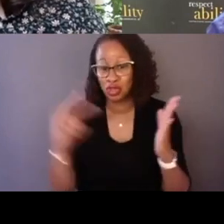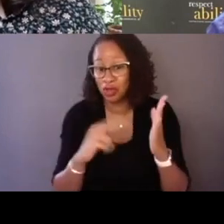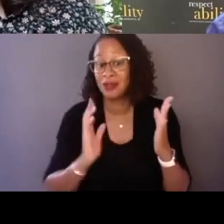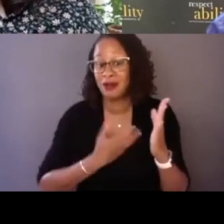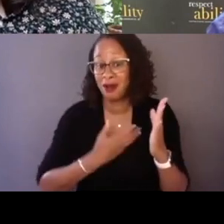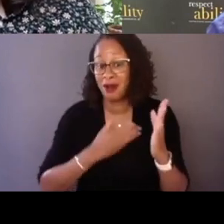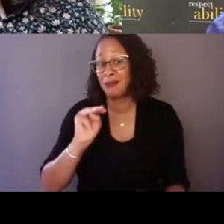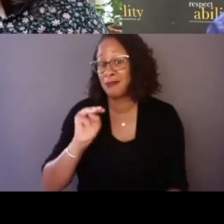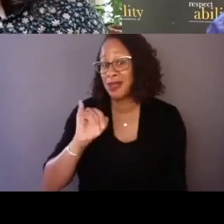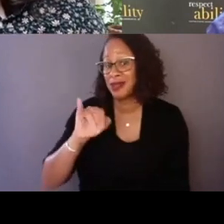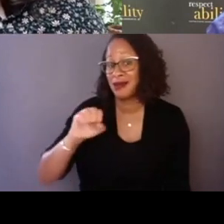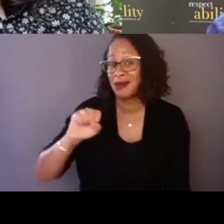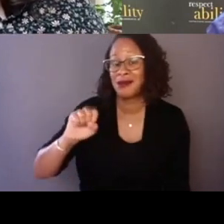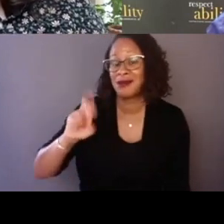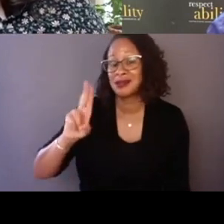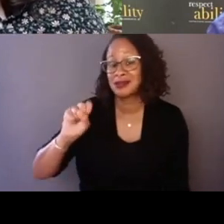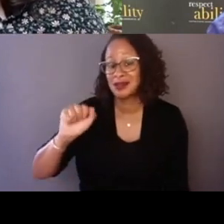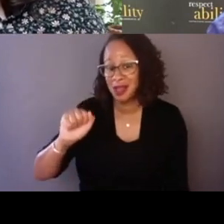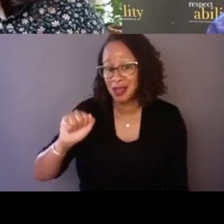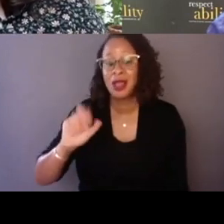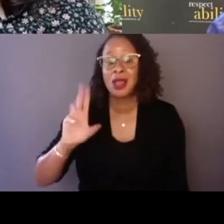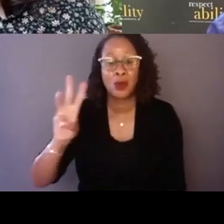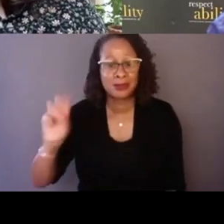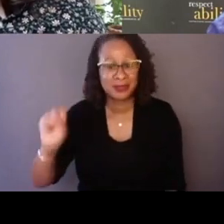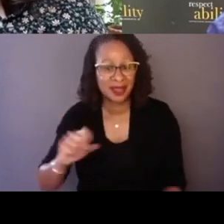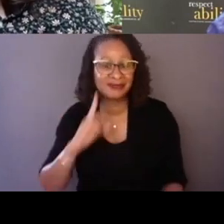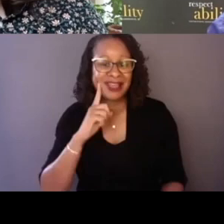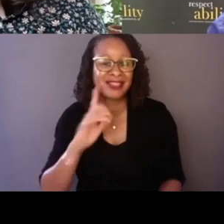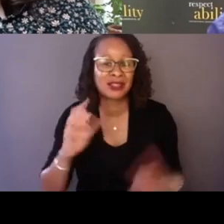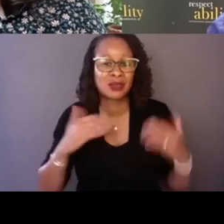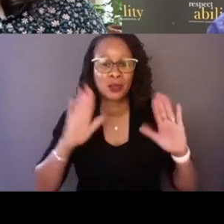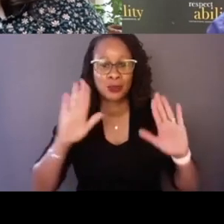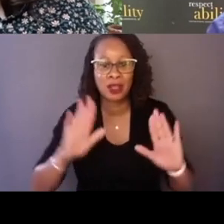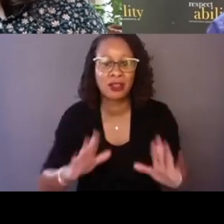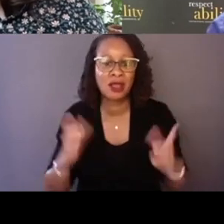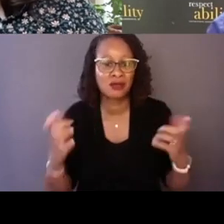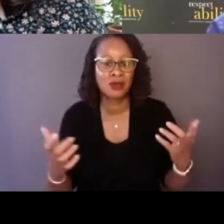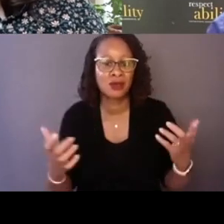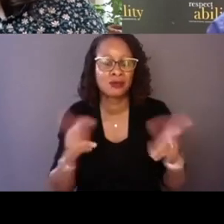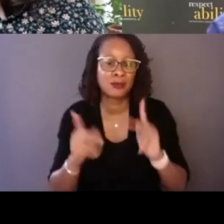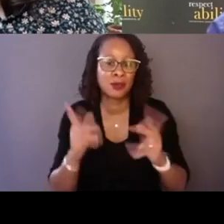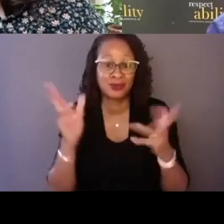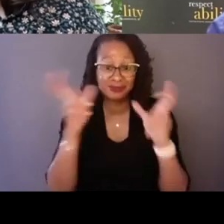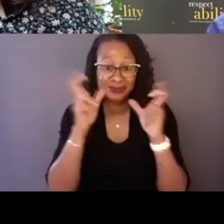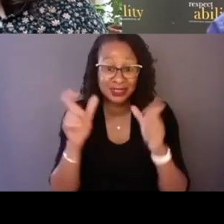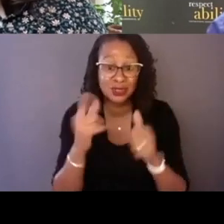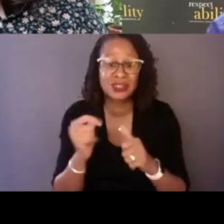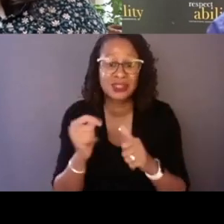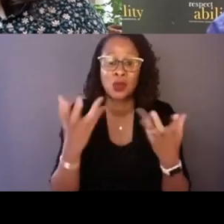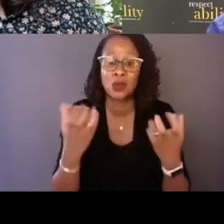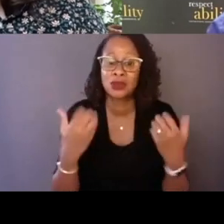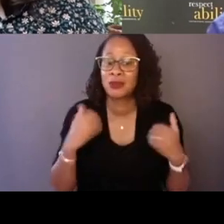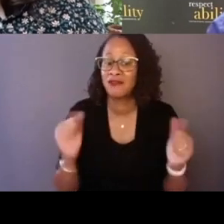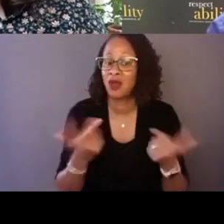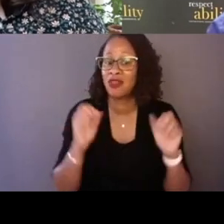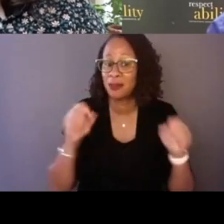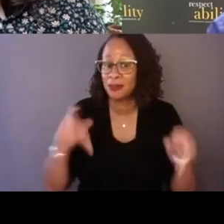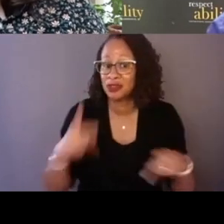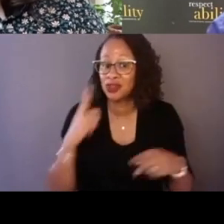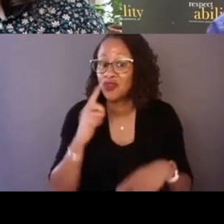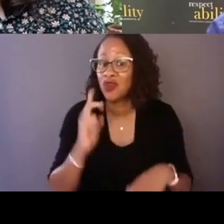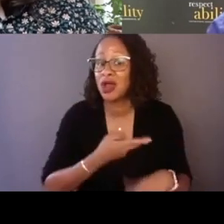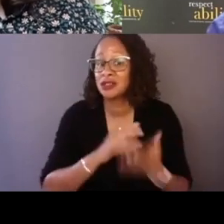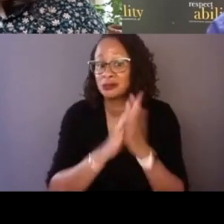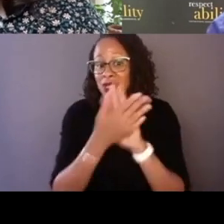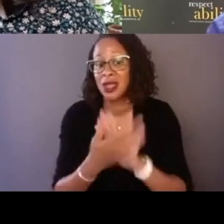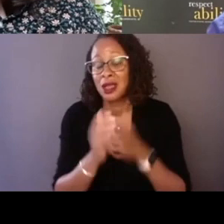because I think there's probably a lot of fabulous people listening to this, and I want them to have all the opportunities for us to be leaders.